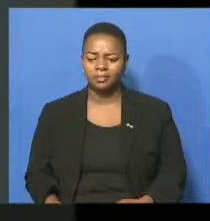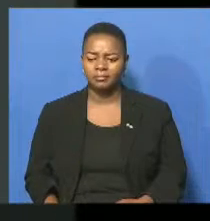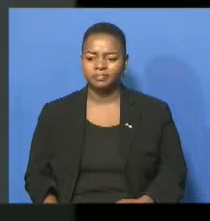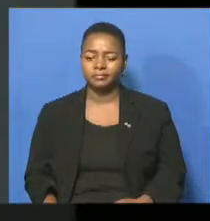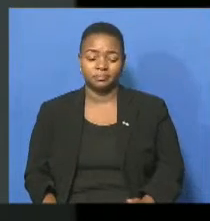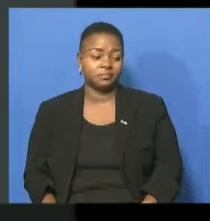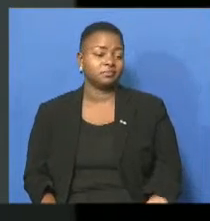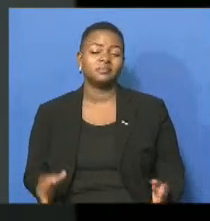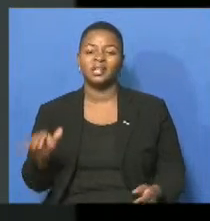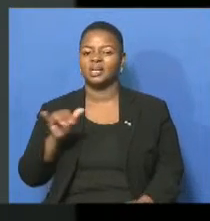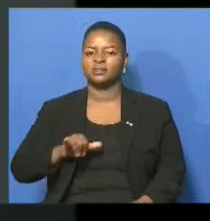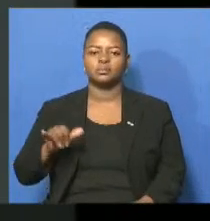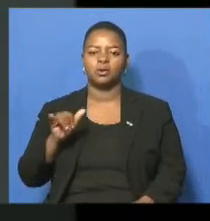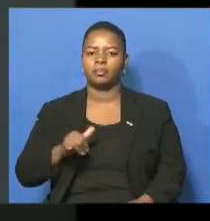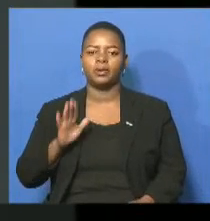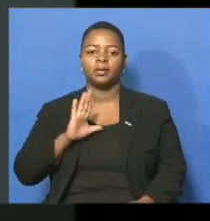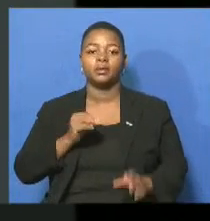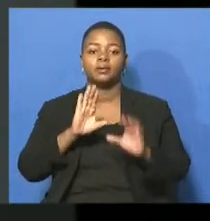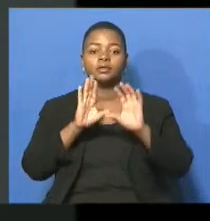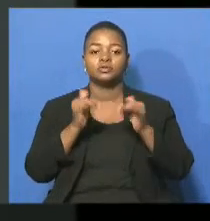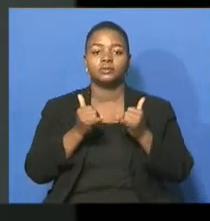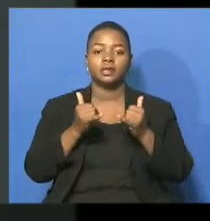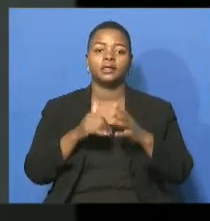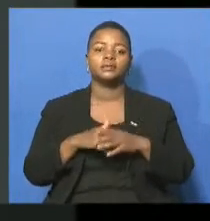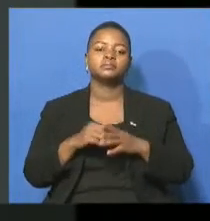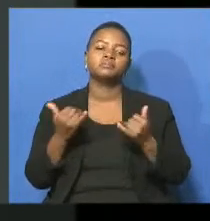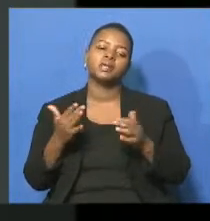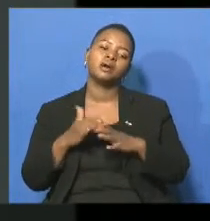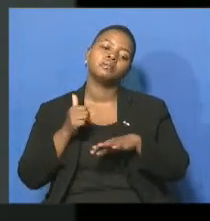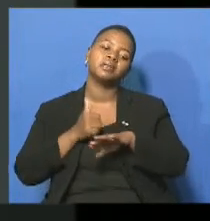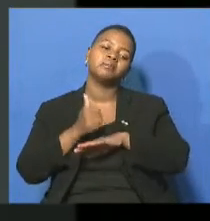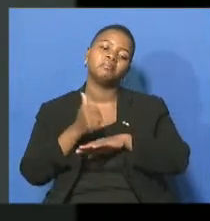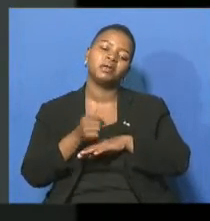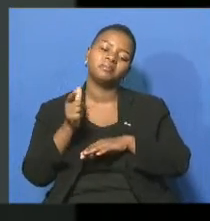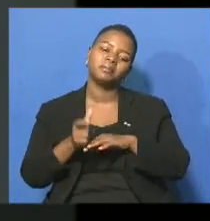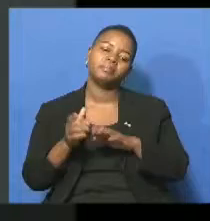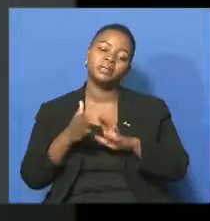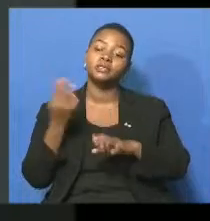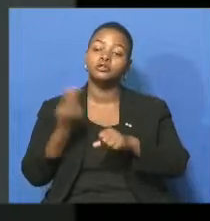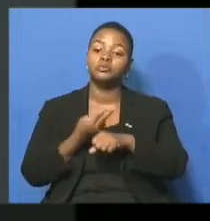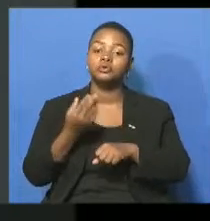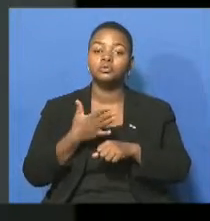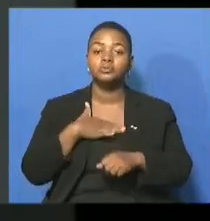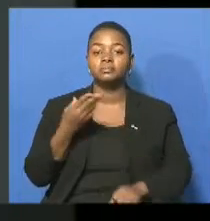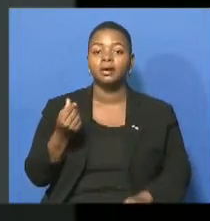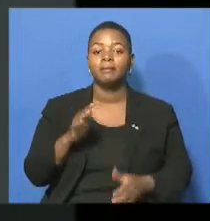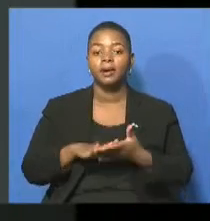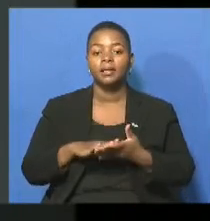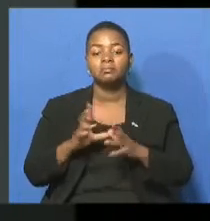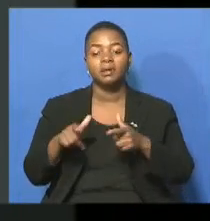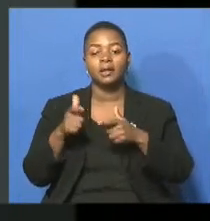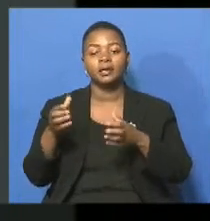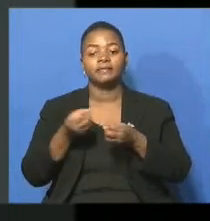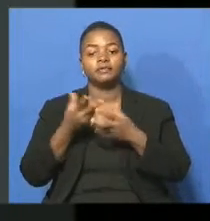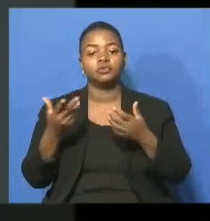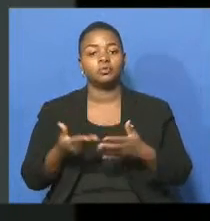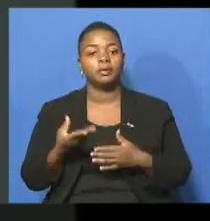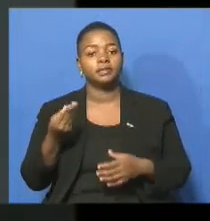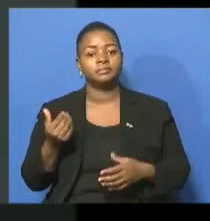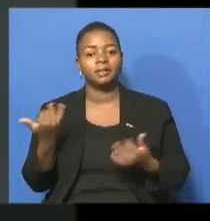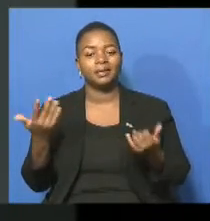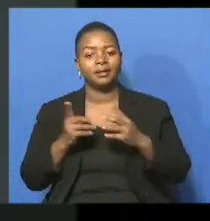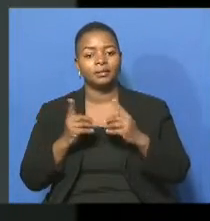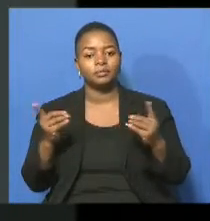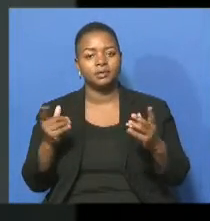It's very common in our society. And it's a common theme where somebody can actually get involved because they